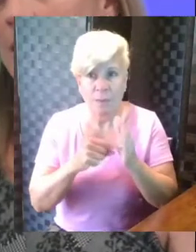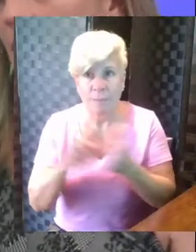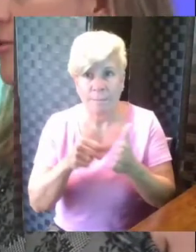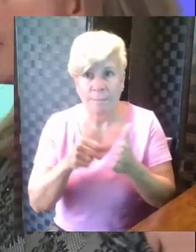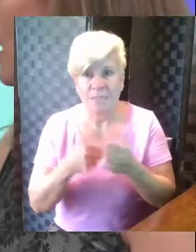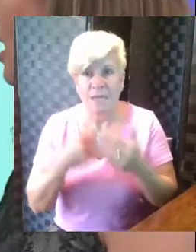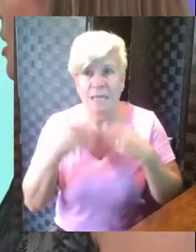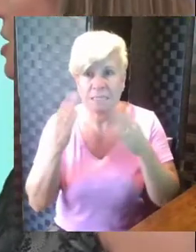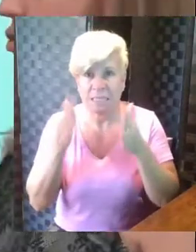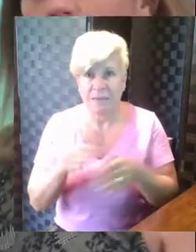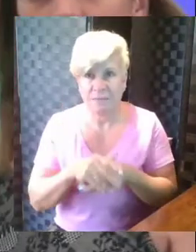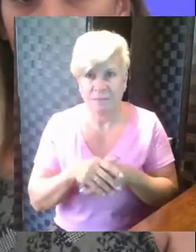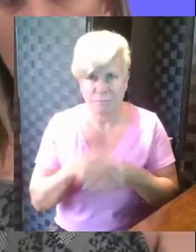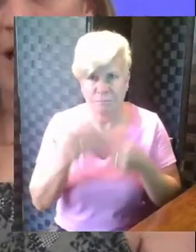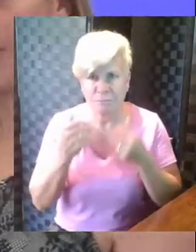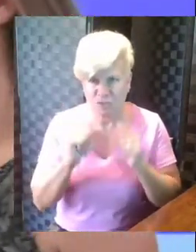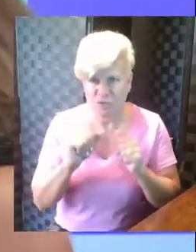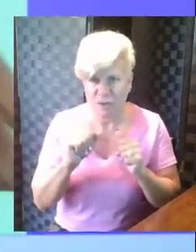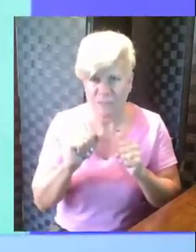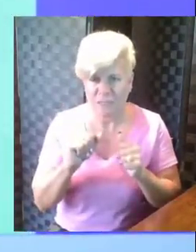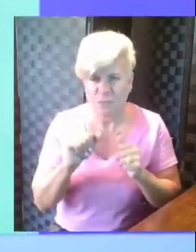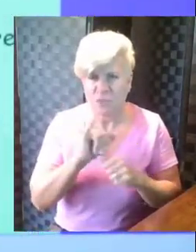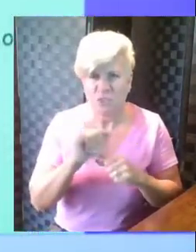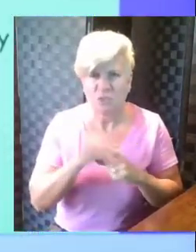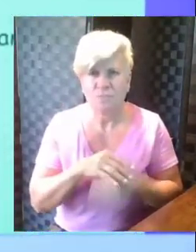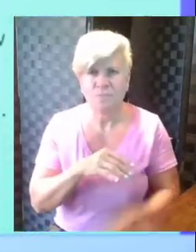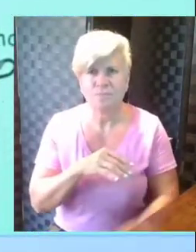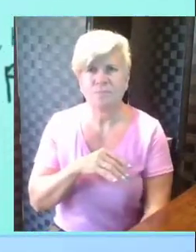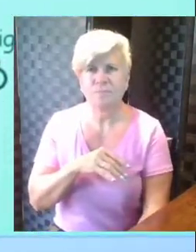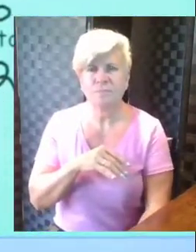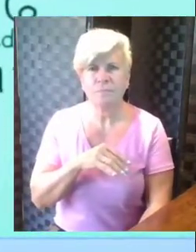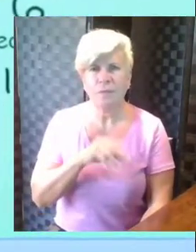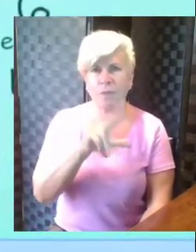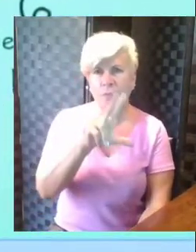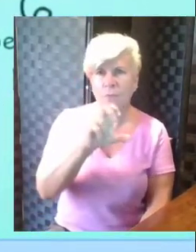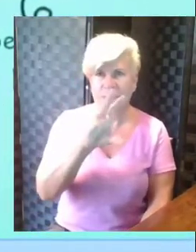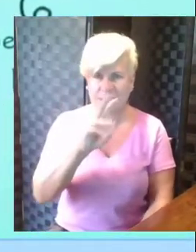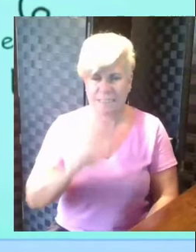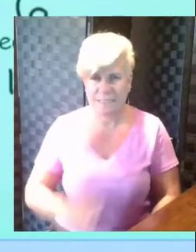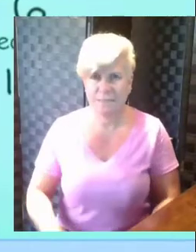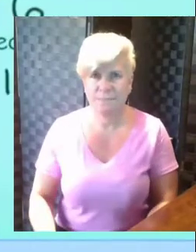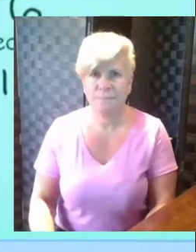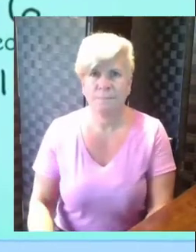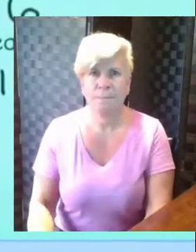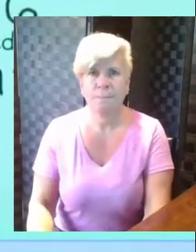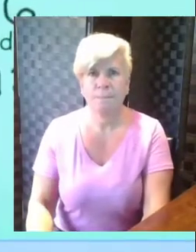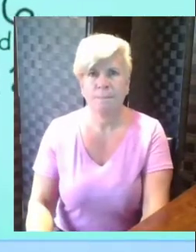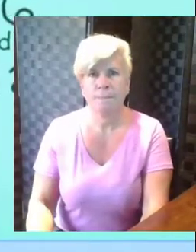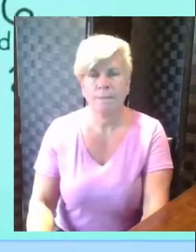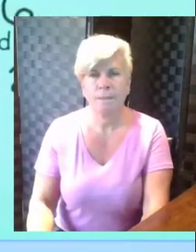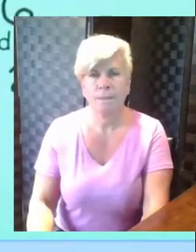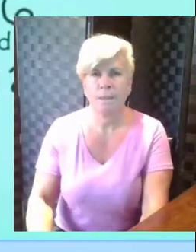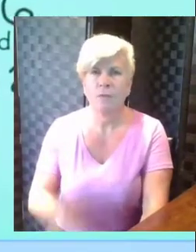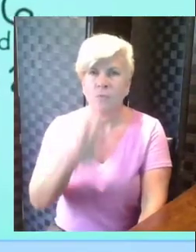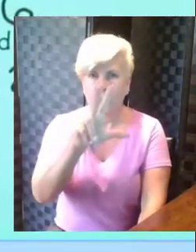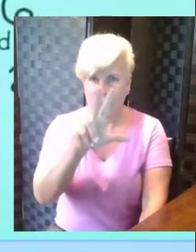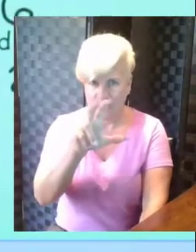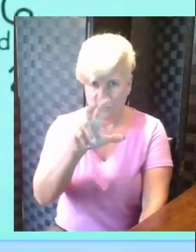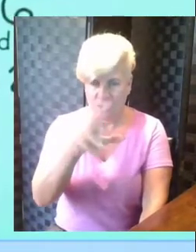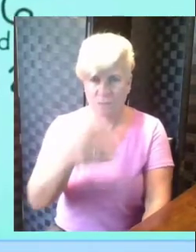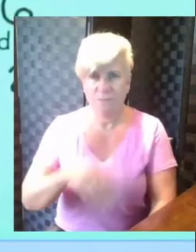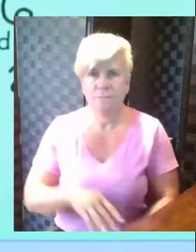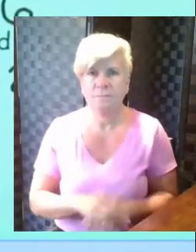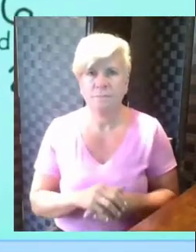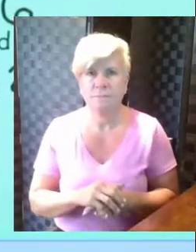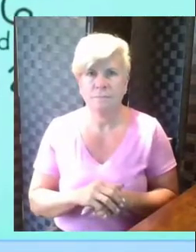she has left. Let's draw this one out as well. Okay, so I'm going to start with 306. So here's